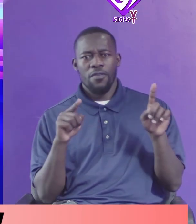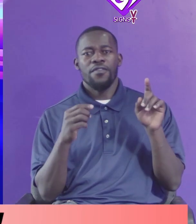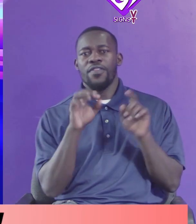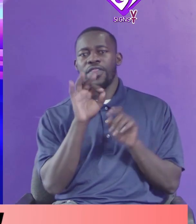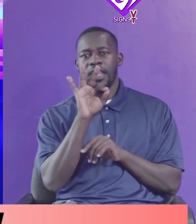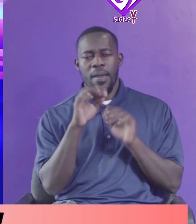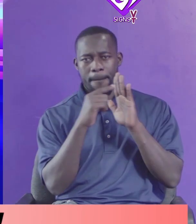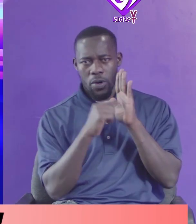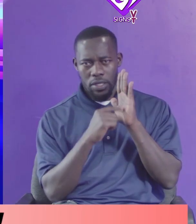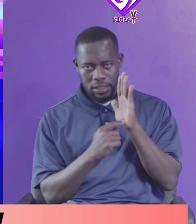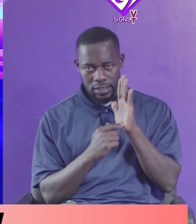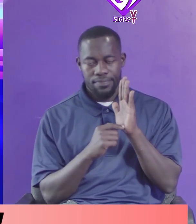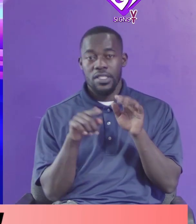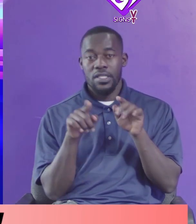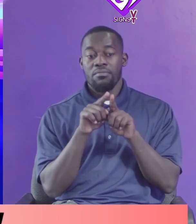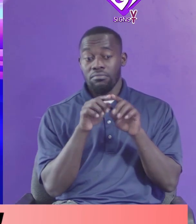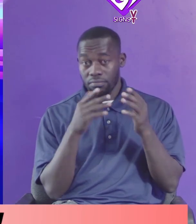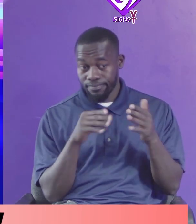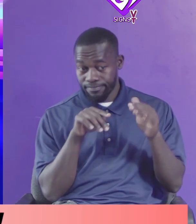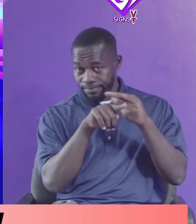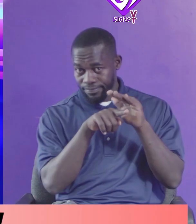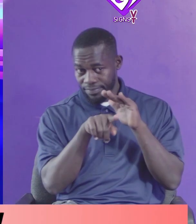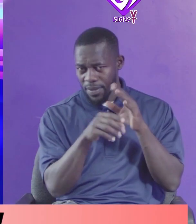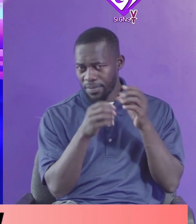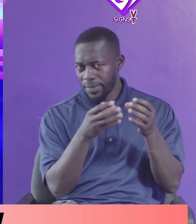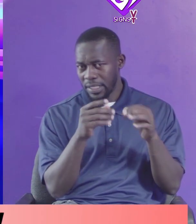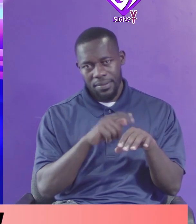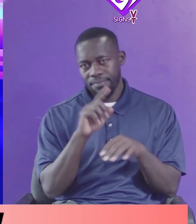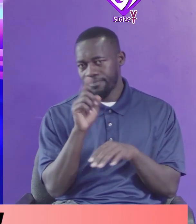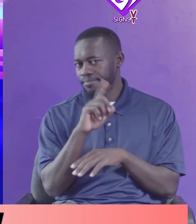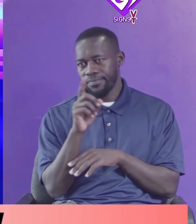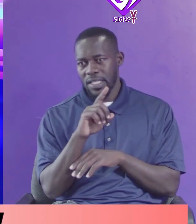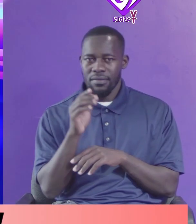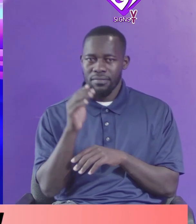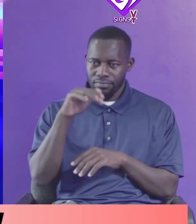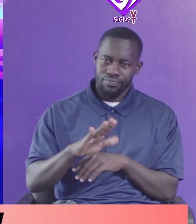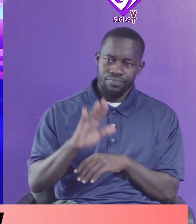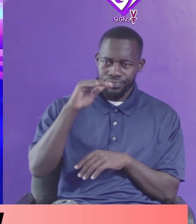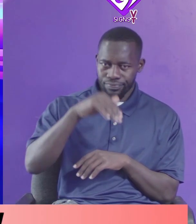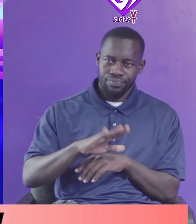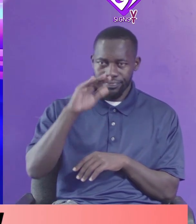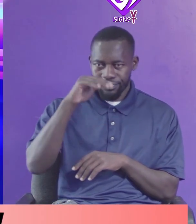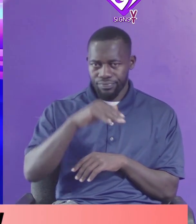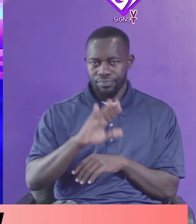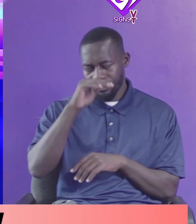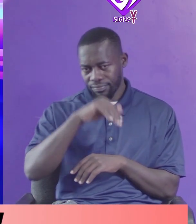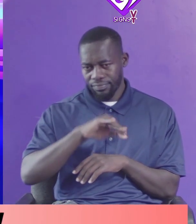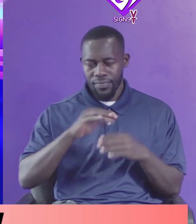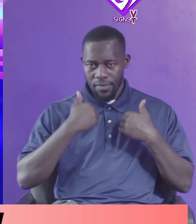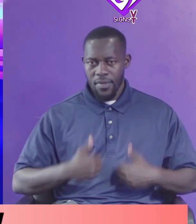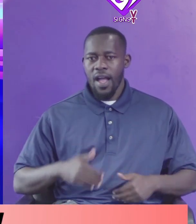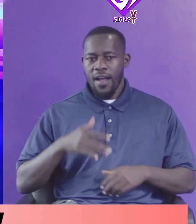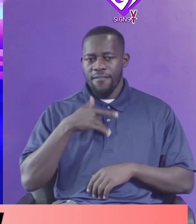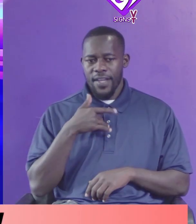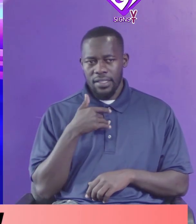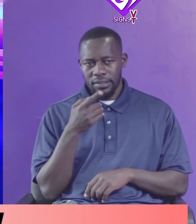also, considering their consistency, they're not really been really consistent from both of their ends. So I feel this game can go